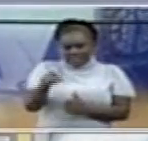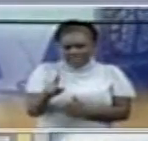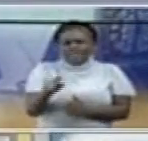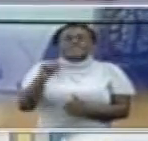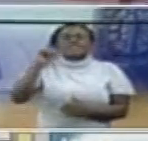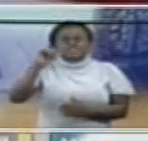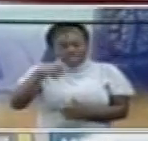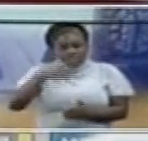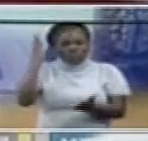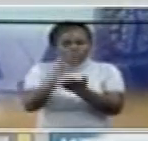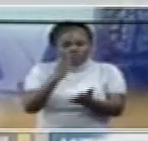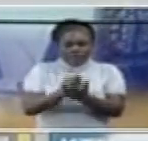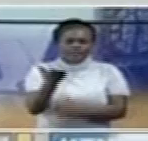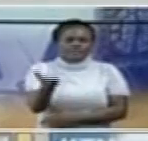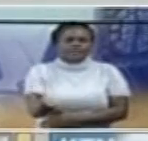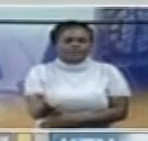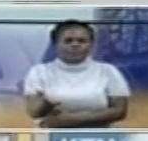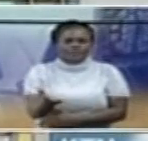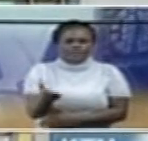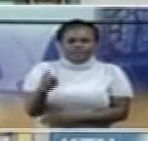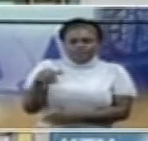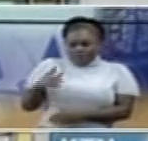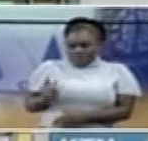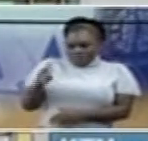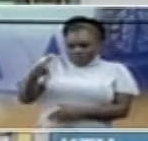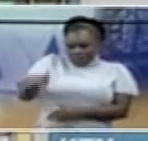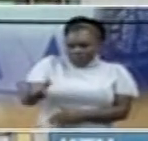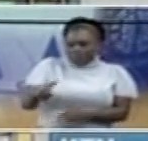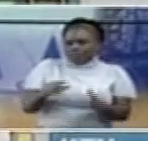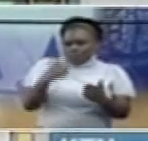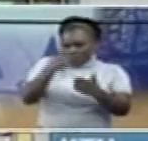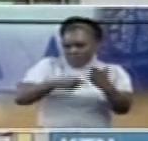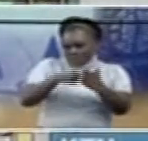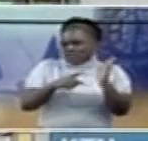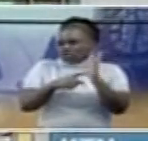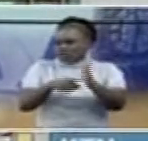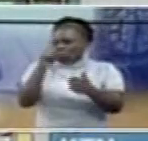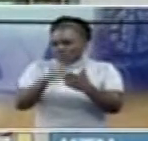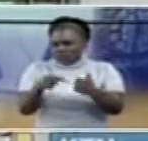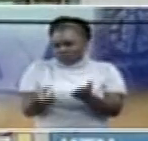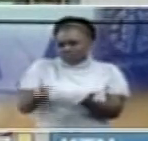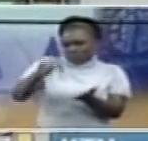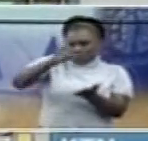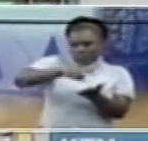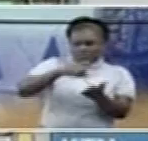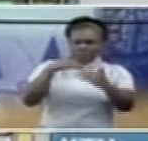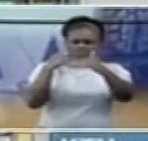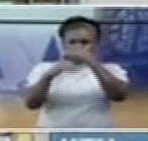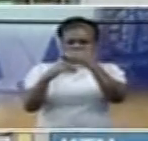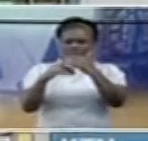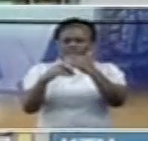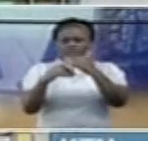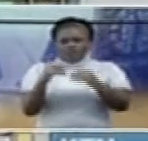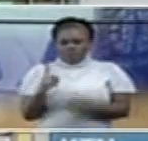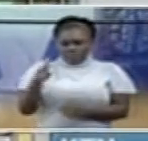a new reality is emerging. In the latest fuel price review, the Energy Regulatory Commission raised the maximum retail prices for petrol